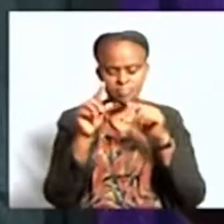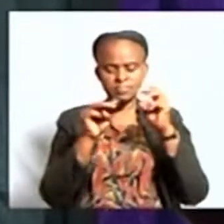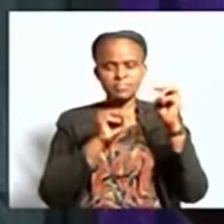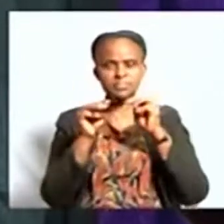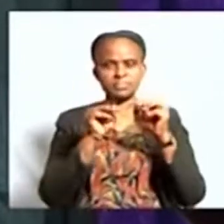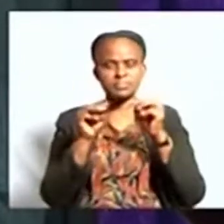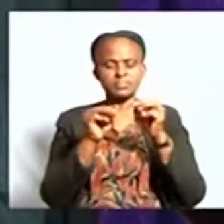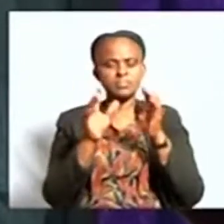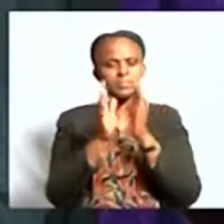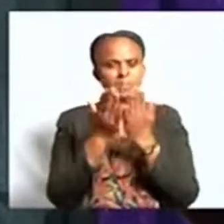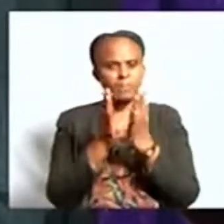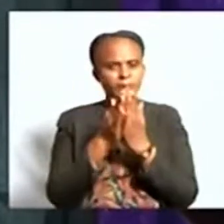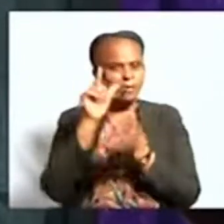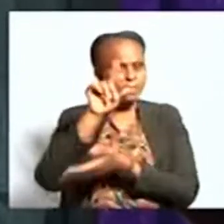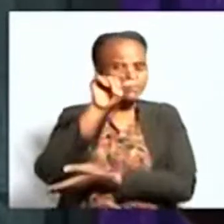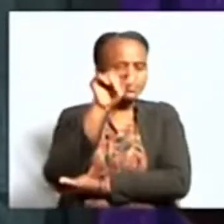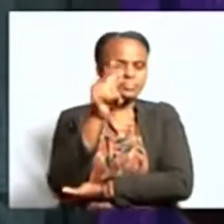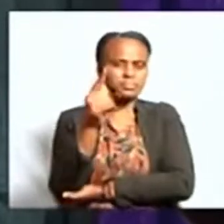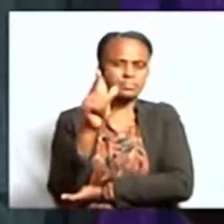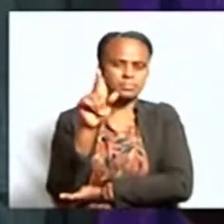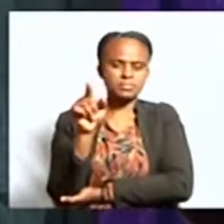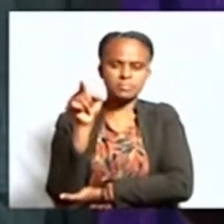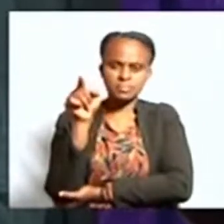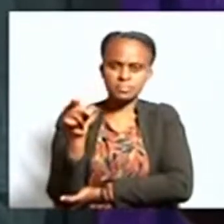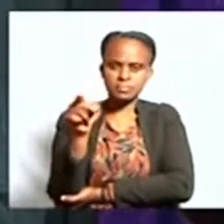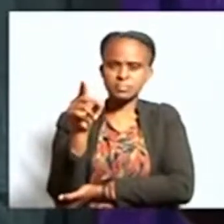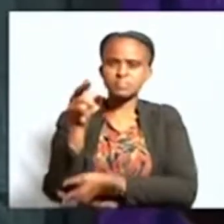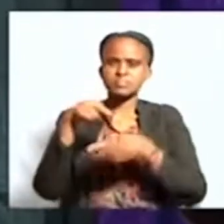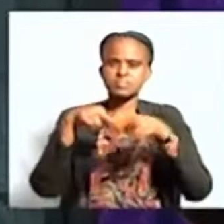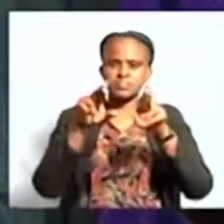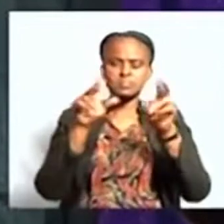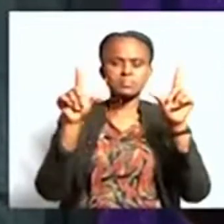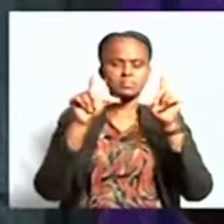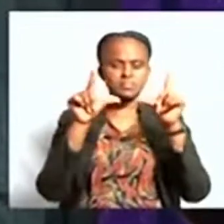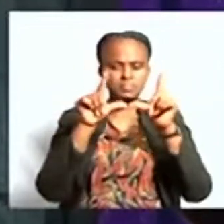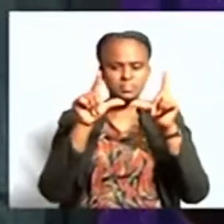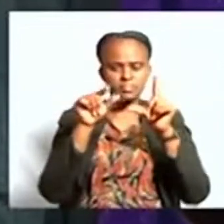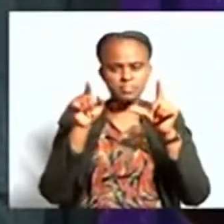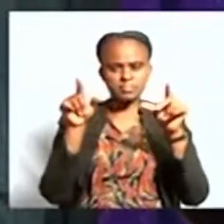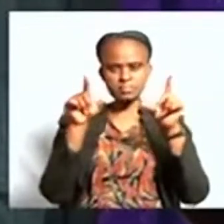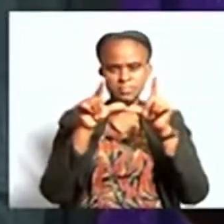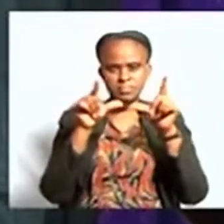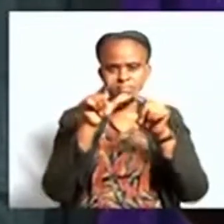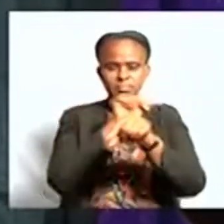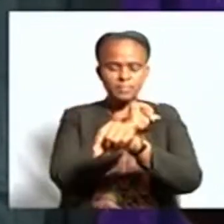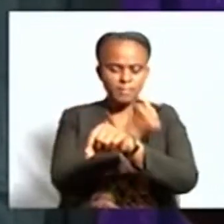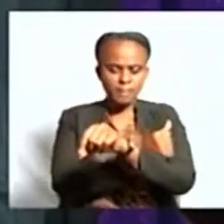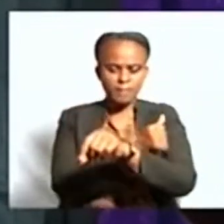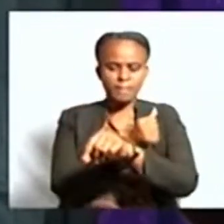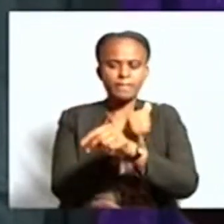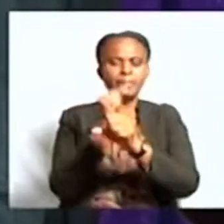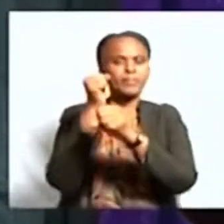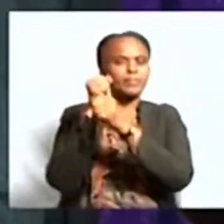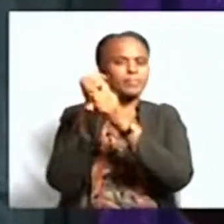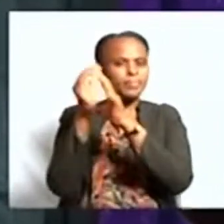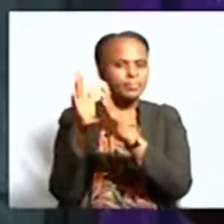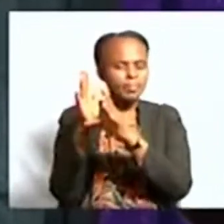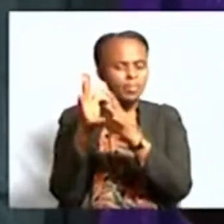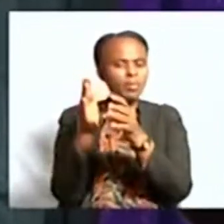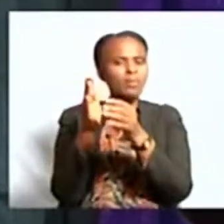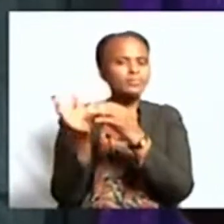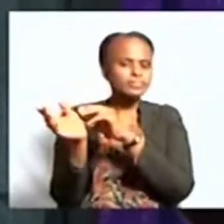of 2021, road service license is a license that authorizes the holder to